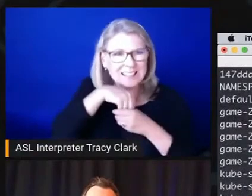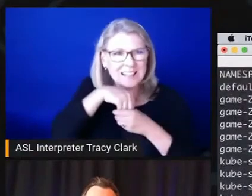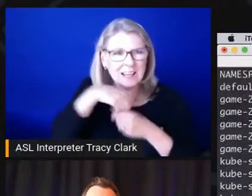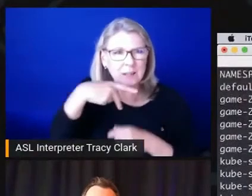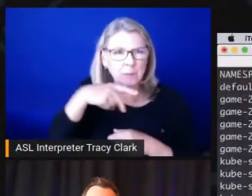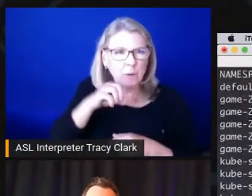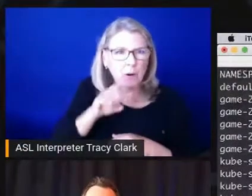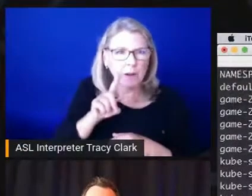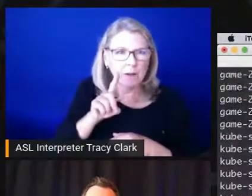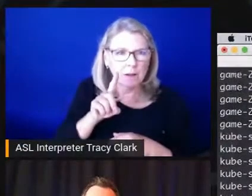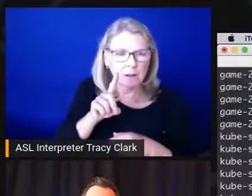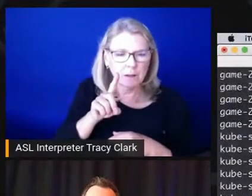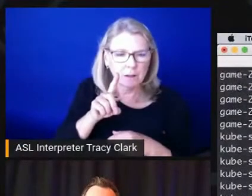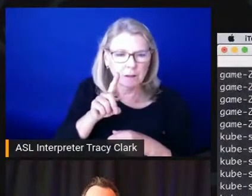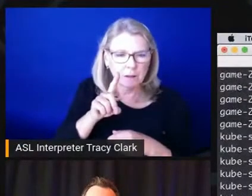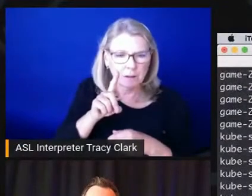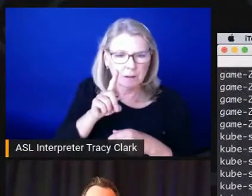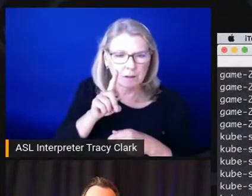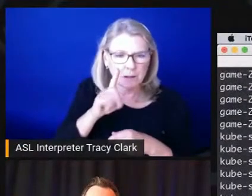Sorry, I am within.